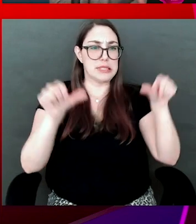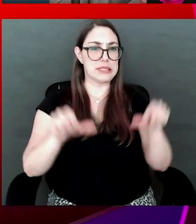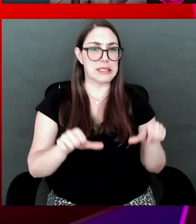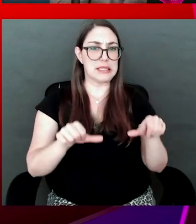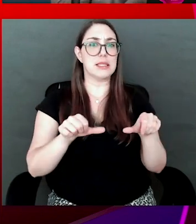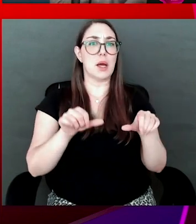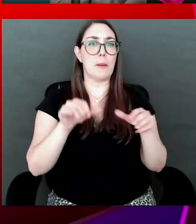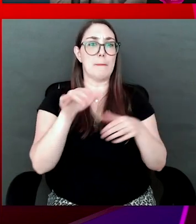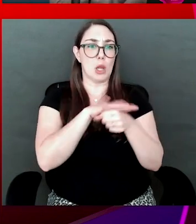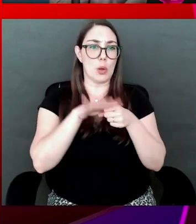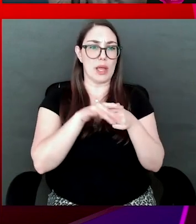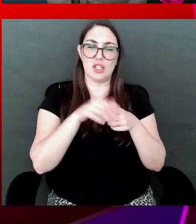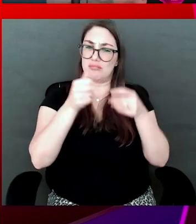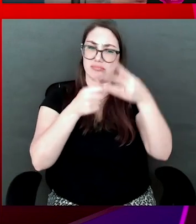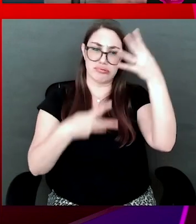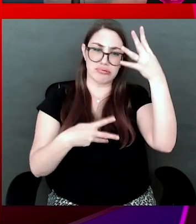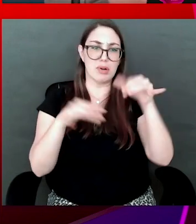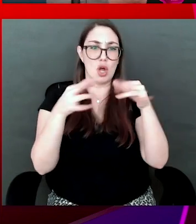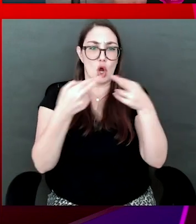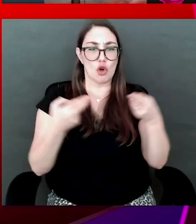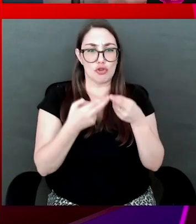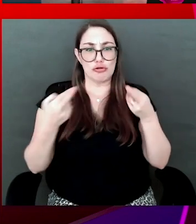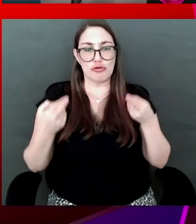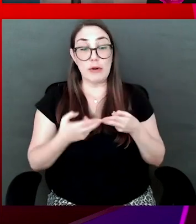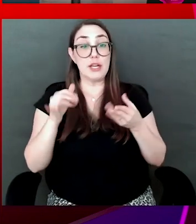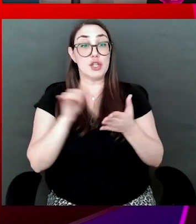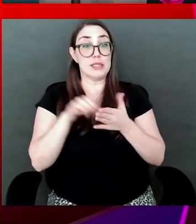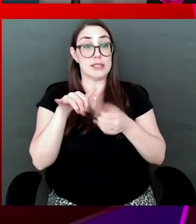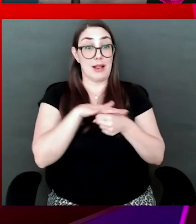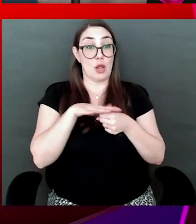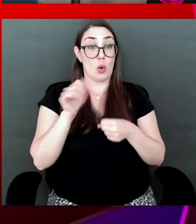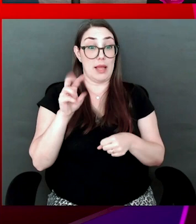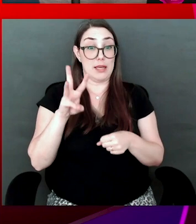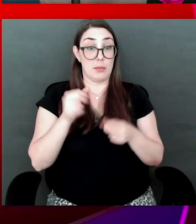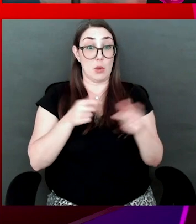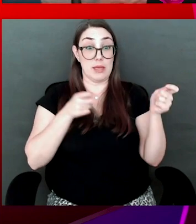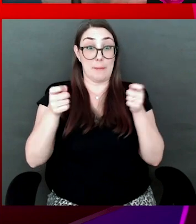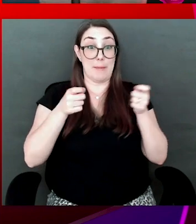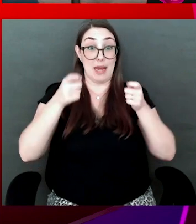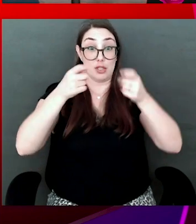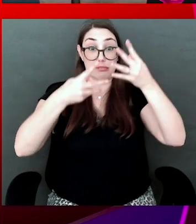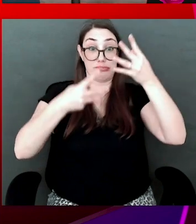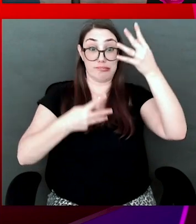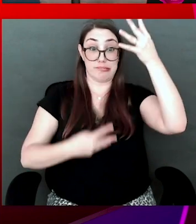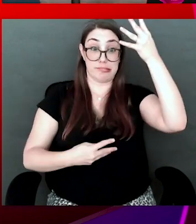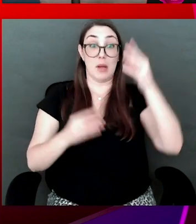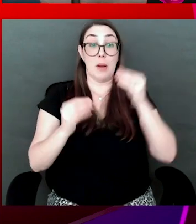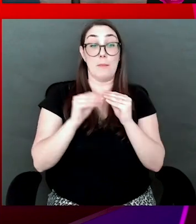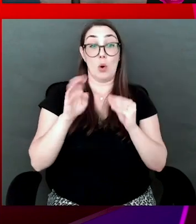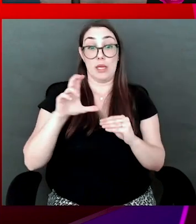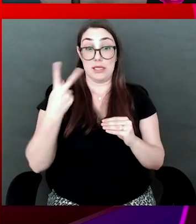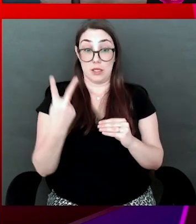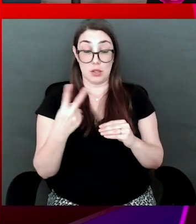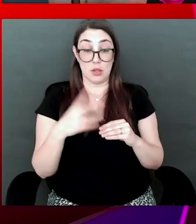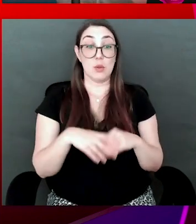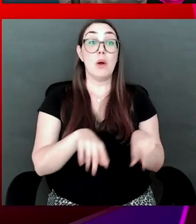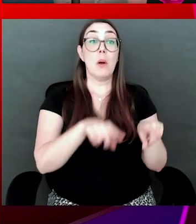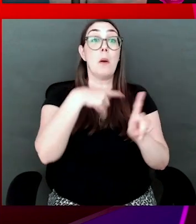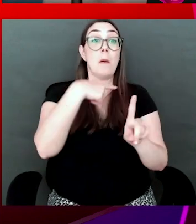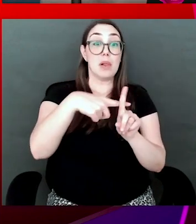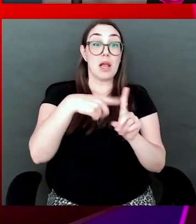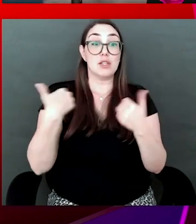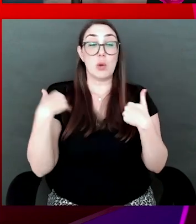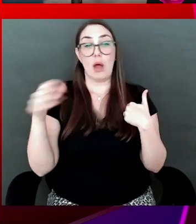the local zones that AWS manages when you host a fleet on EC2 or on GameLift. And then you have custom locations. So I have a